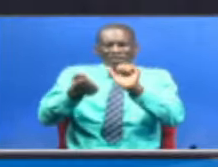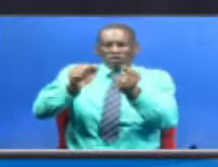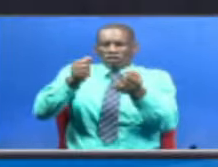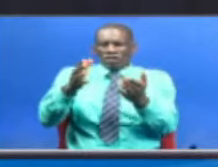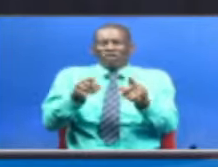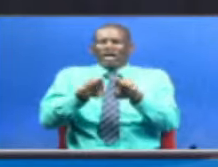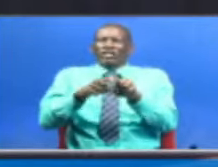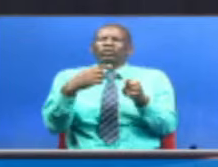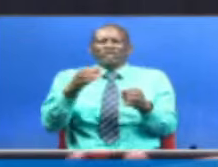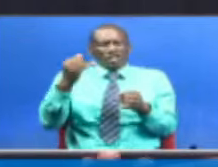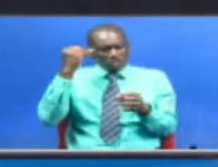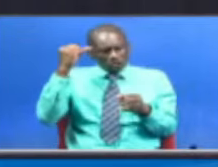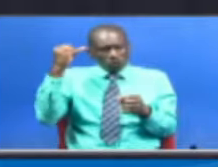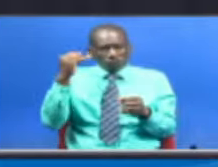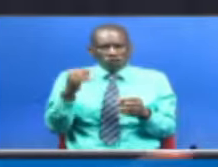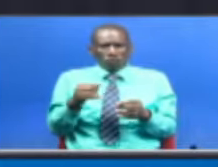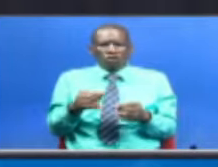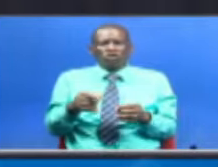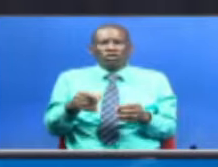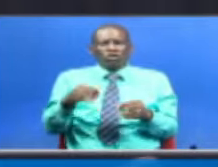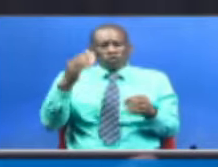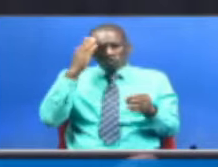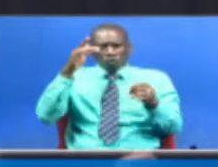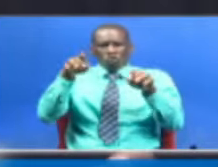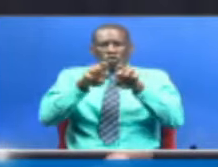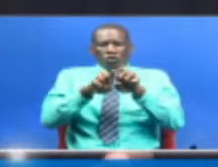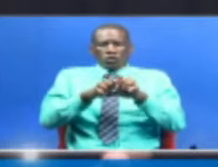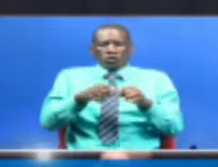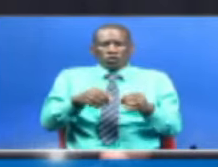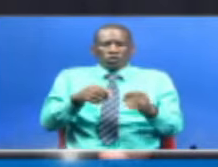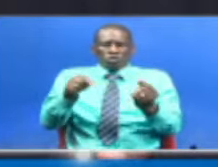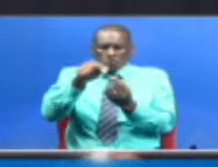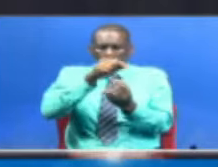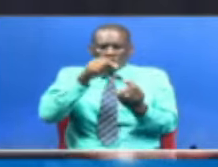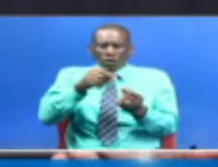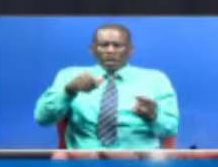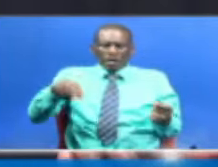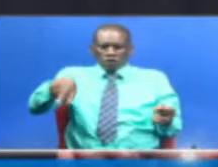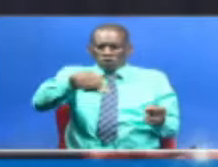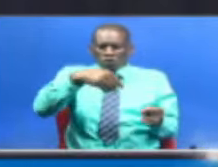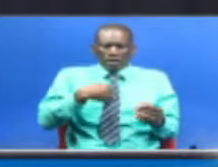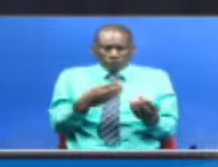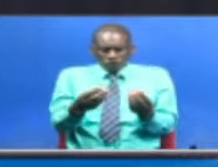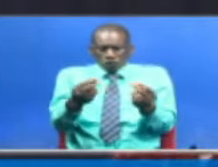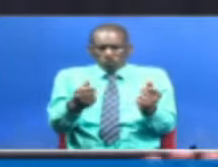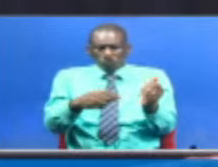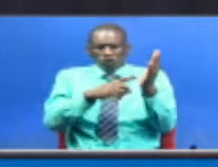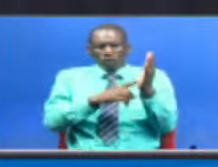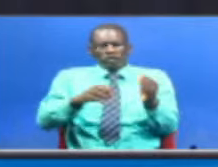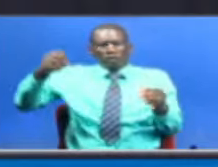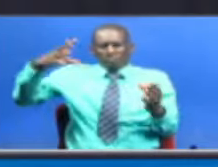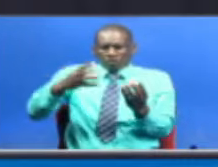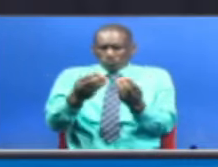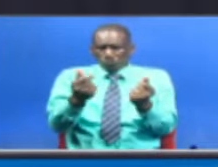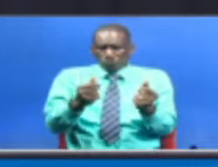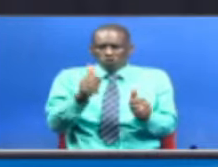said, innovation, you do know also that when we have solutions like power solutions, they have to be